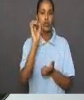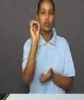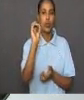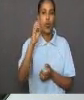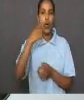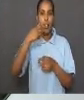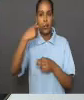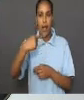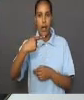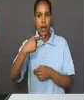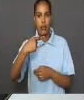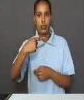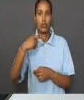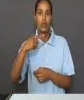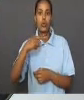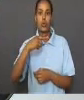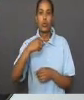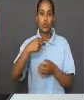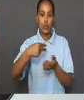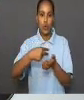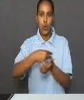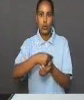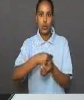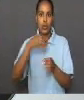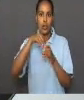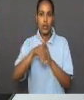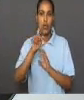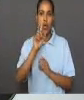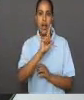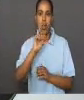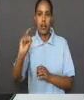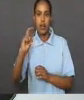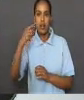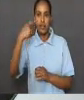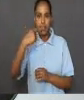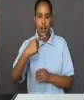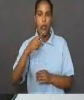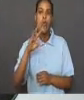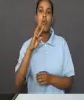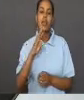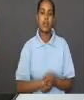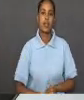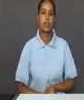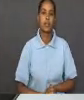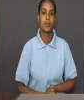5.0 grams of glucose in 100 grams of water.